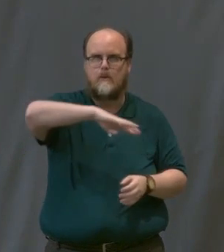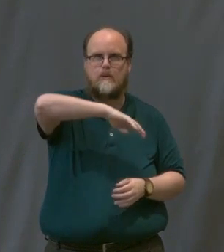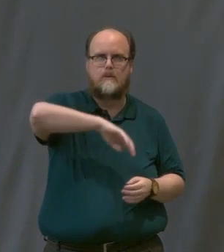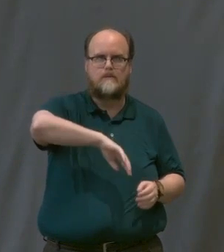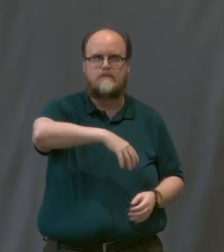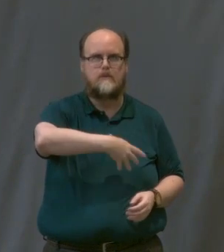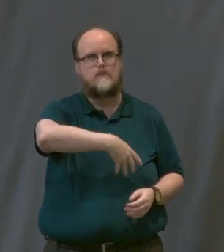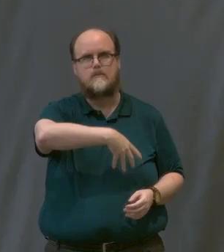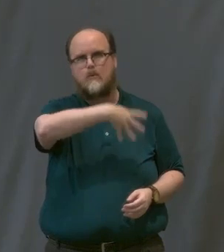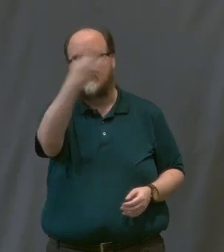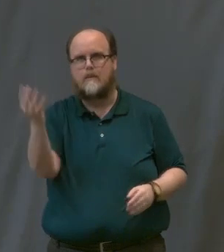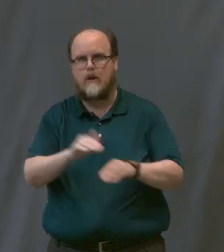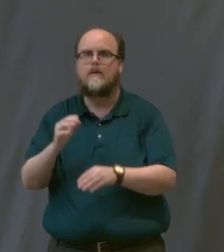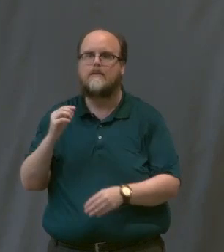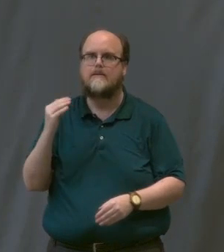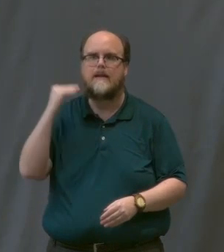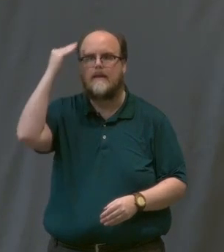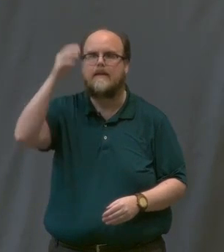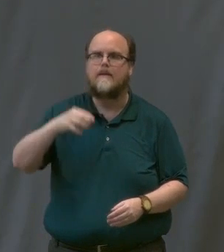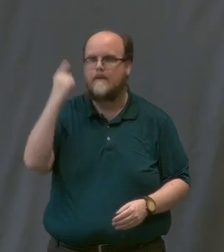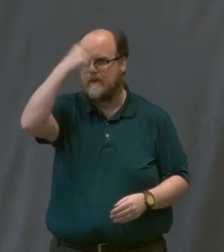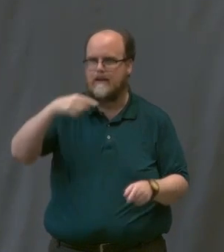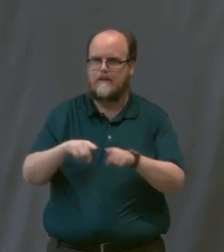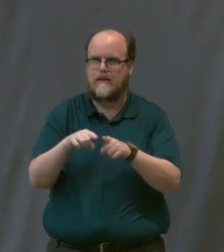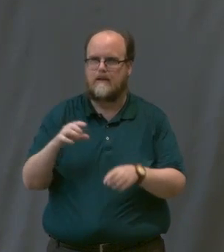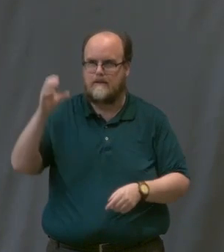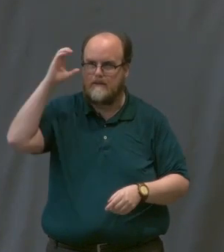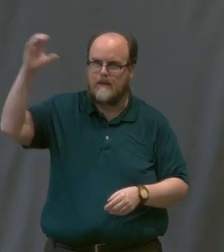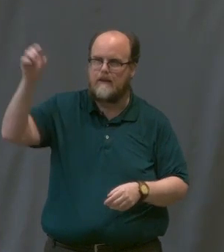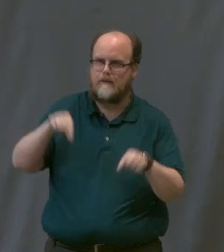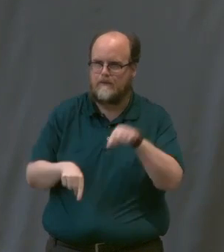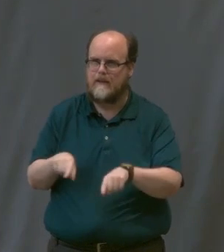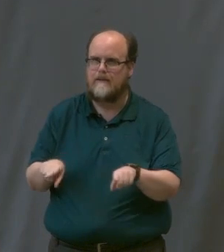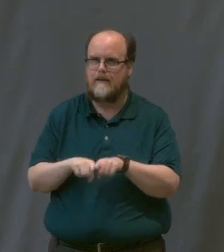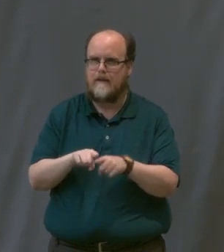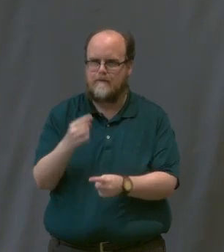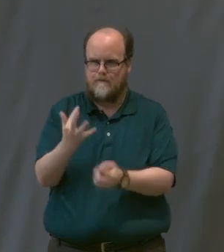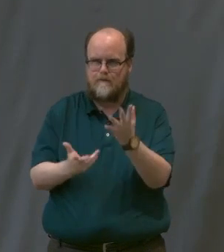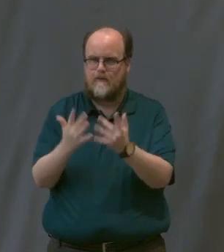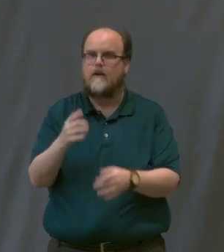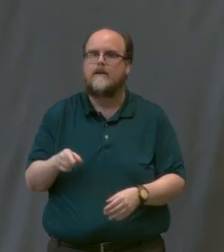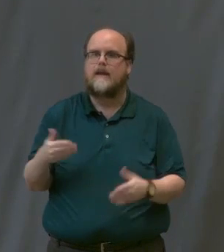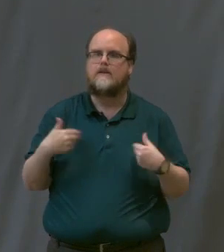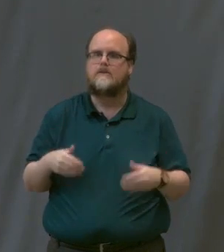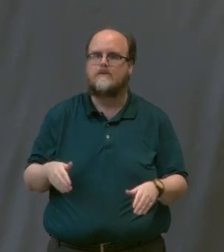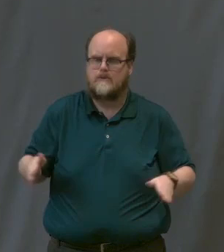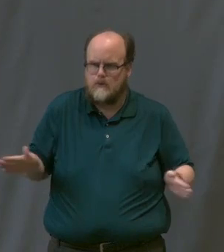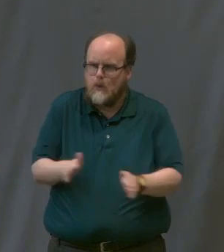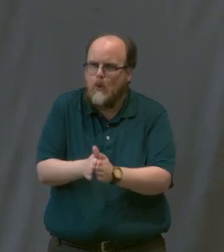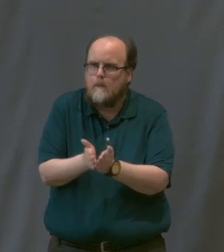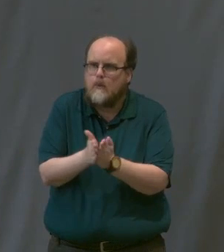head. His face was like the sun, and his feet like pillars of fire. He had a little book open in his